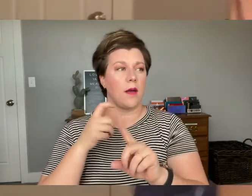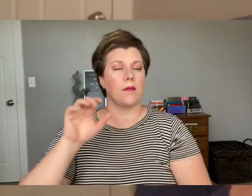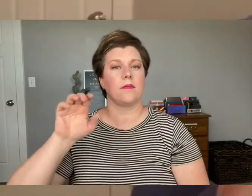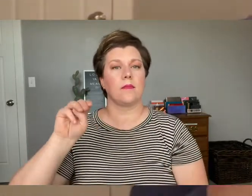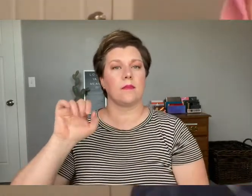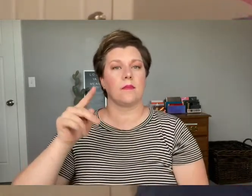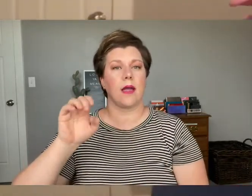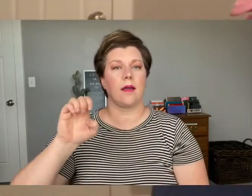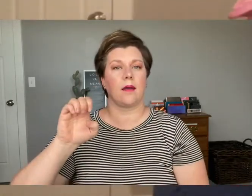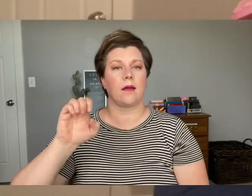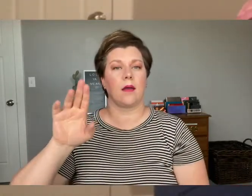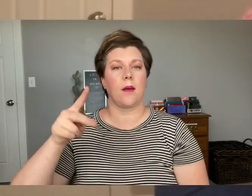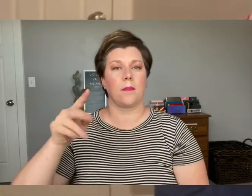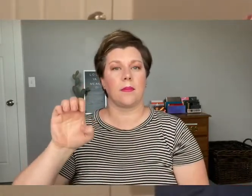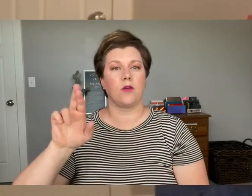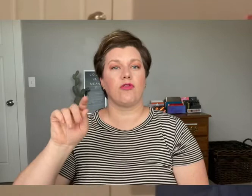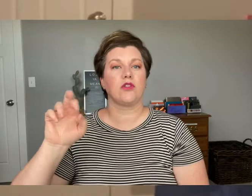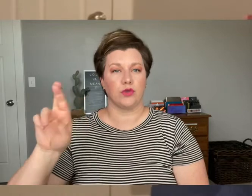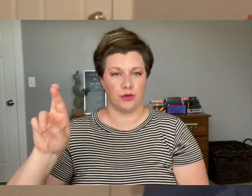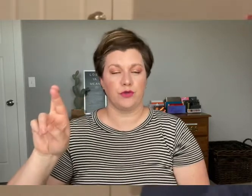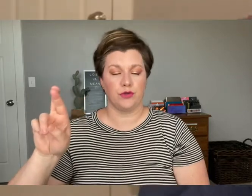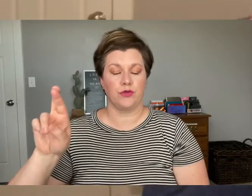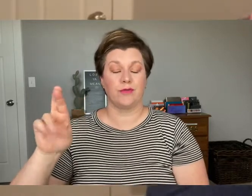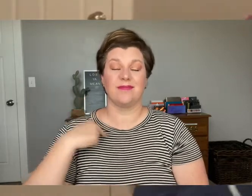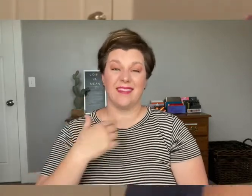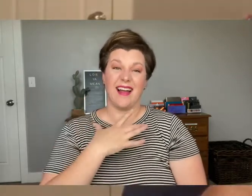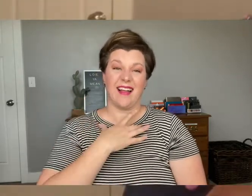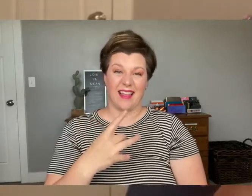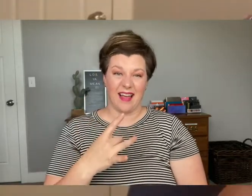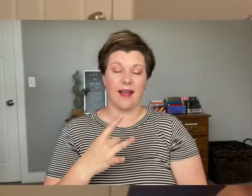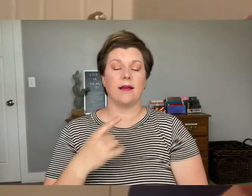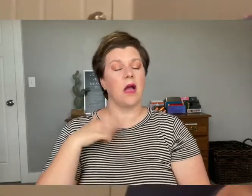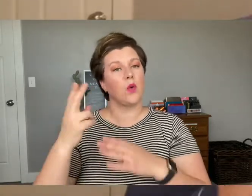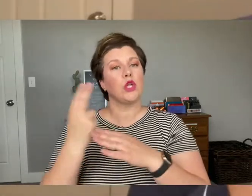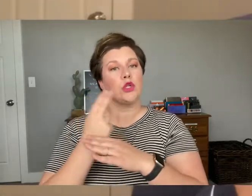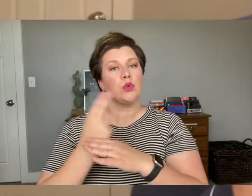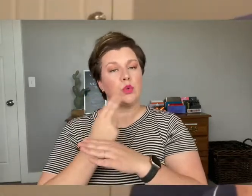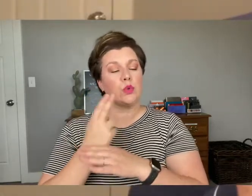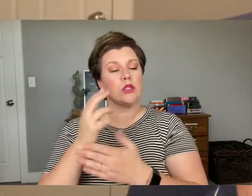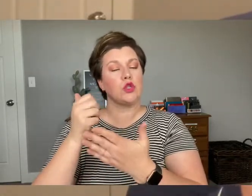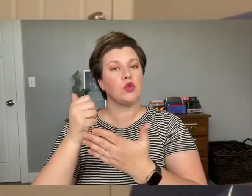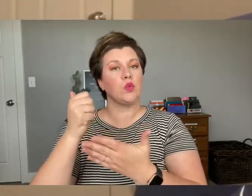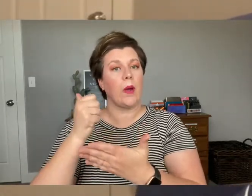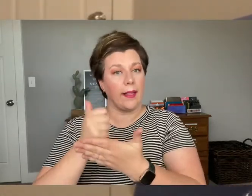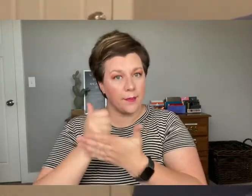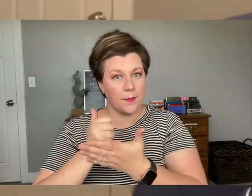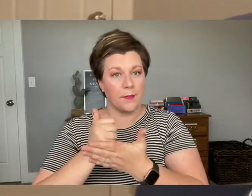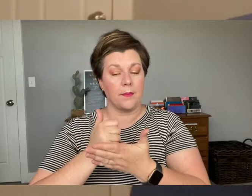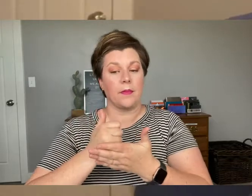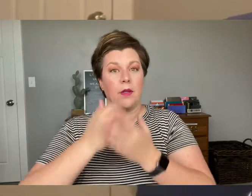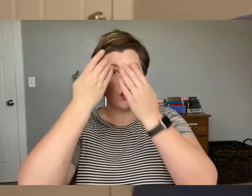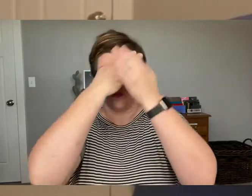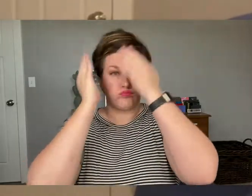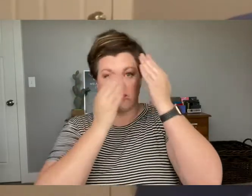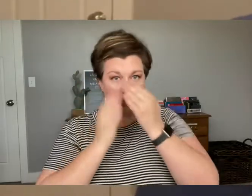PMD, but I also have a lot of them from Makeup Eraser. I really, really love them. So